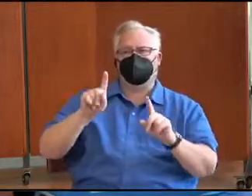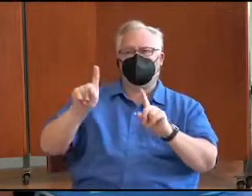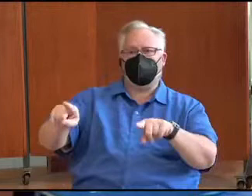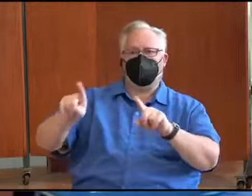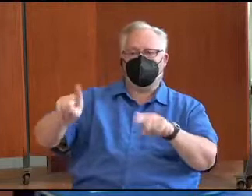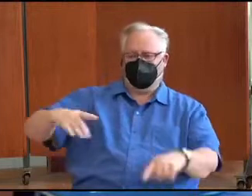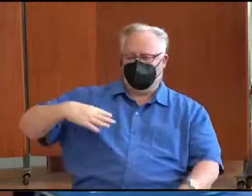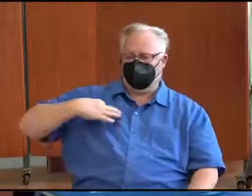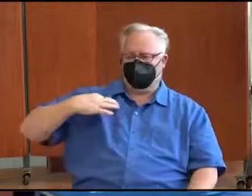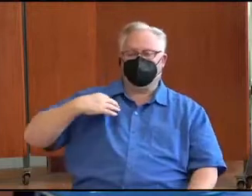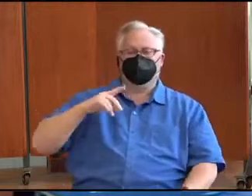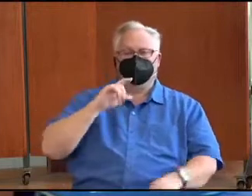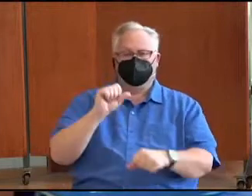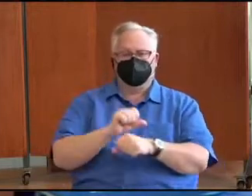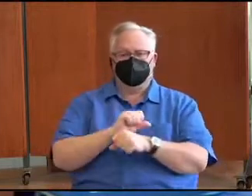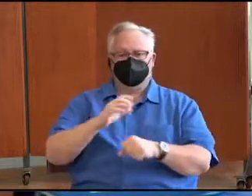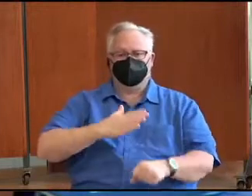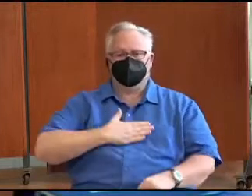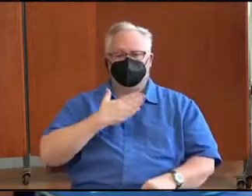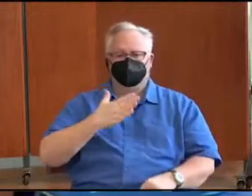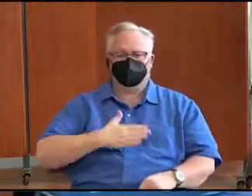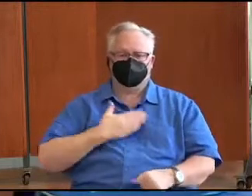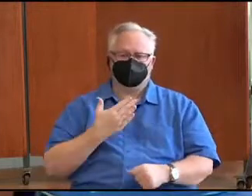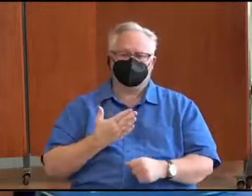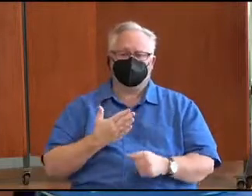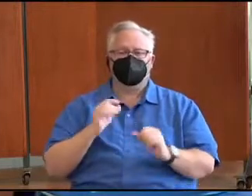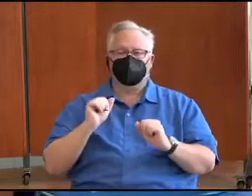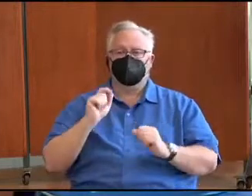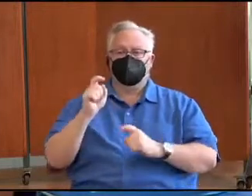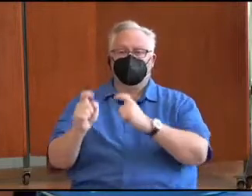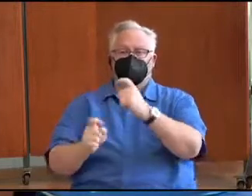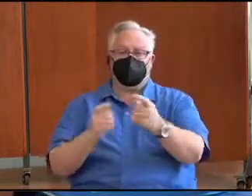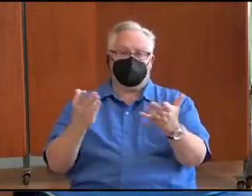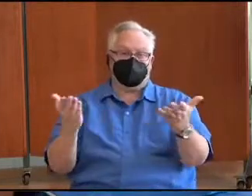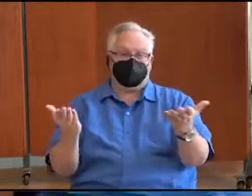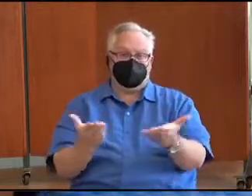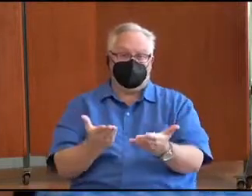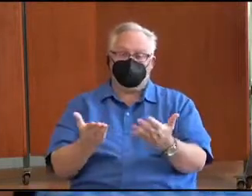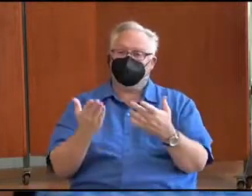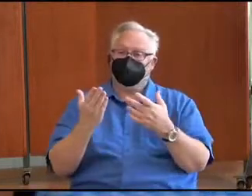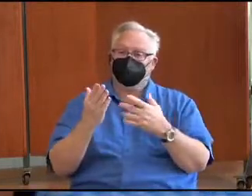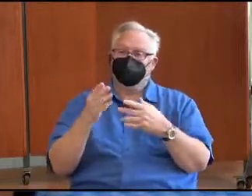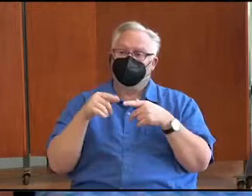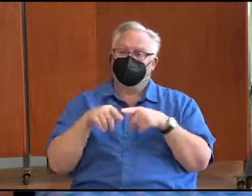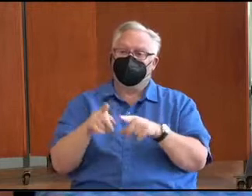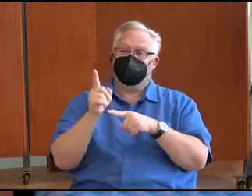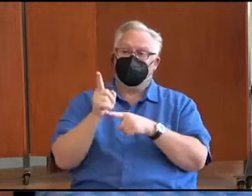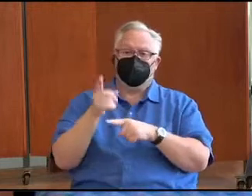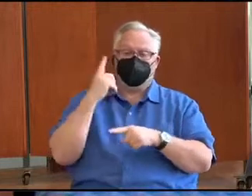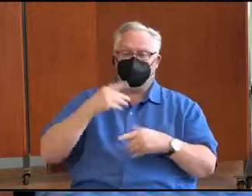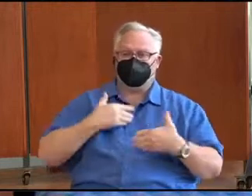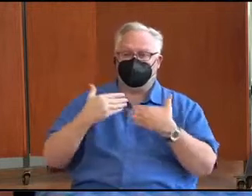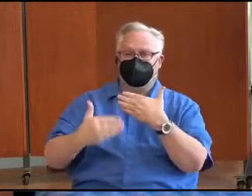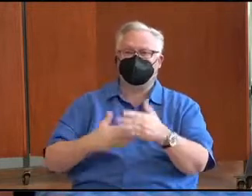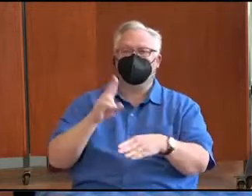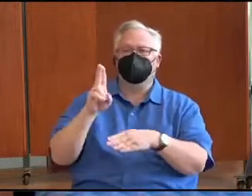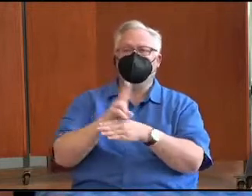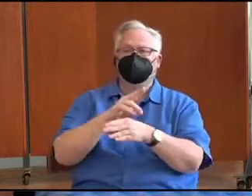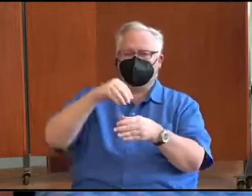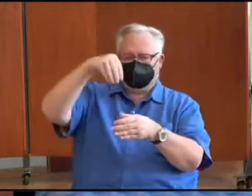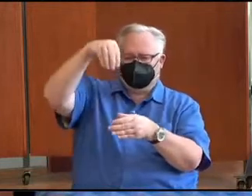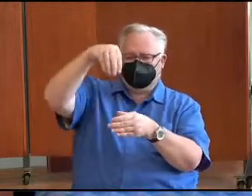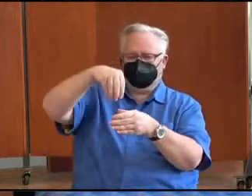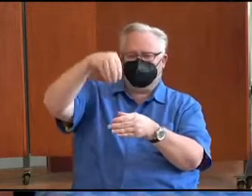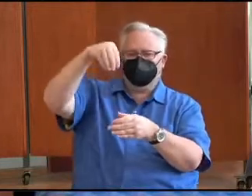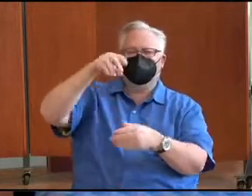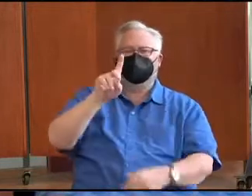joy. It is a joy. You may donate here in the moment of generosity by using the dip jars that are located